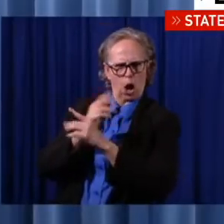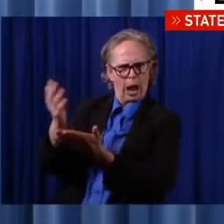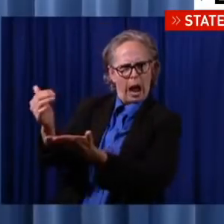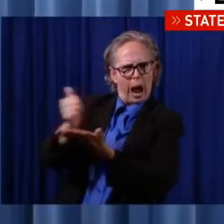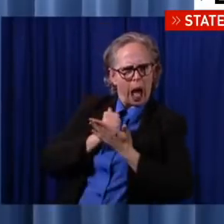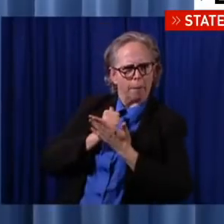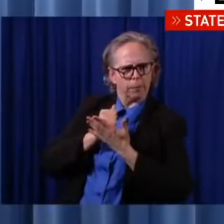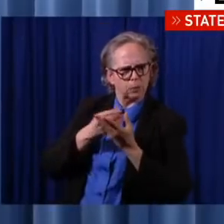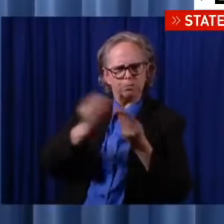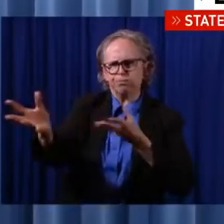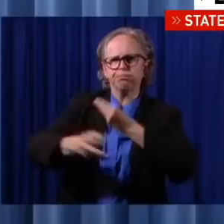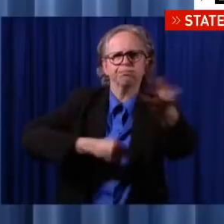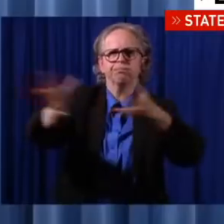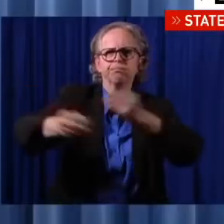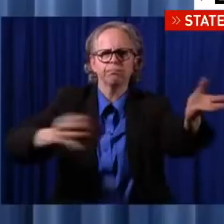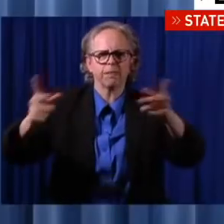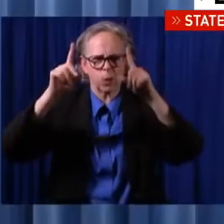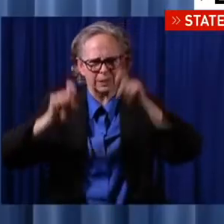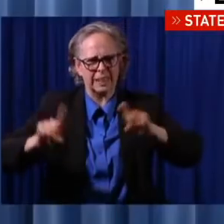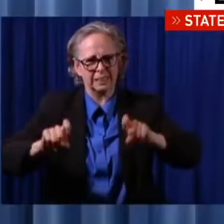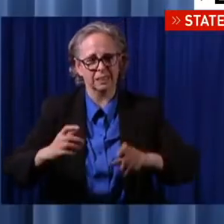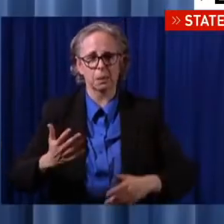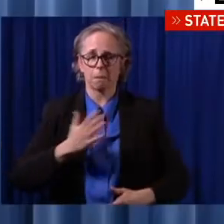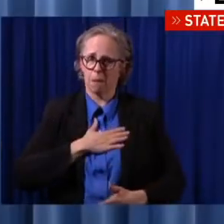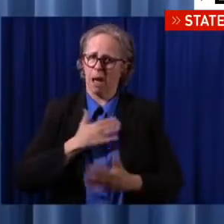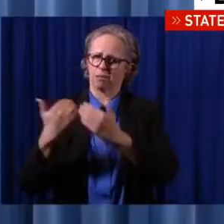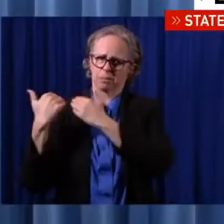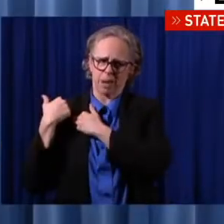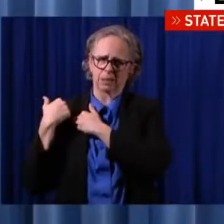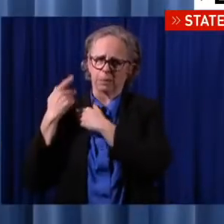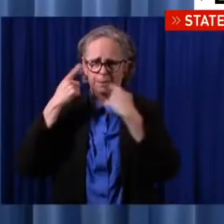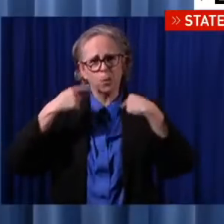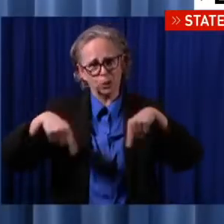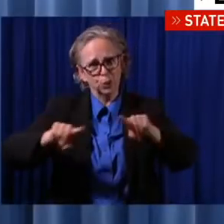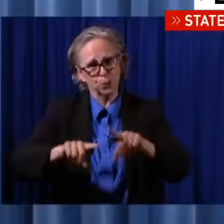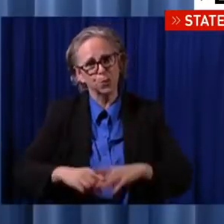we move forward. And that's my obligation to do that.